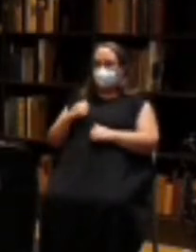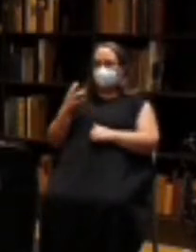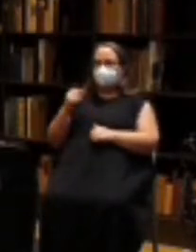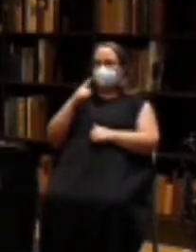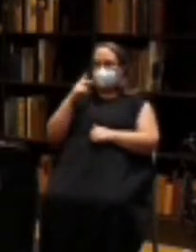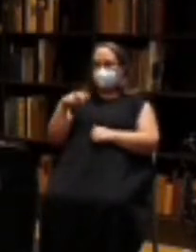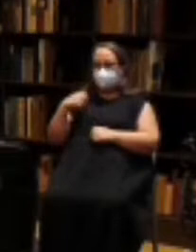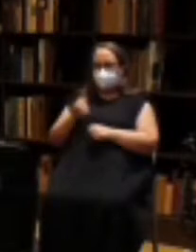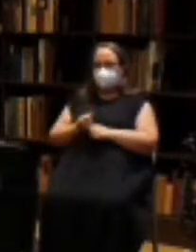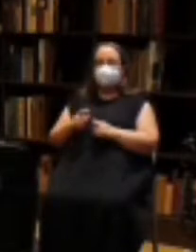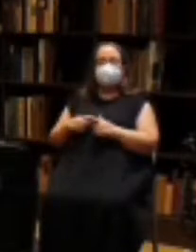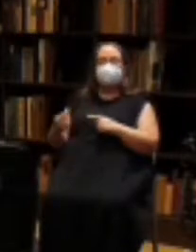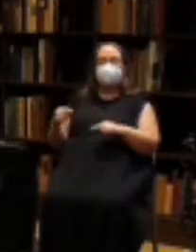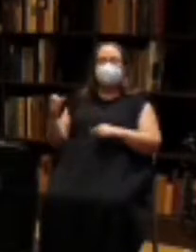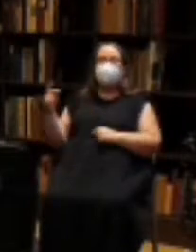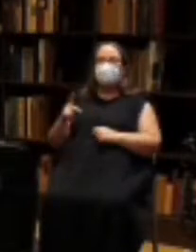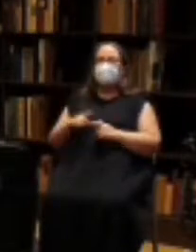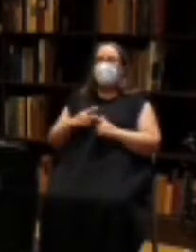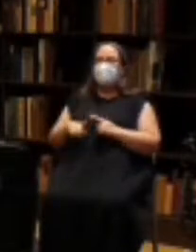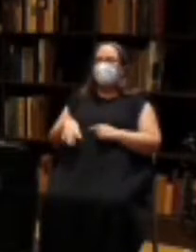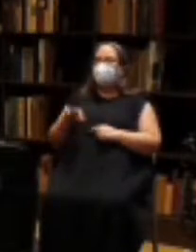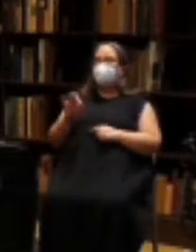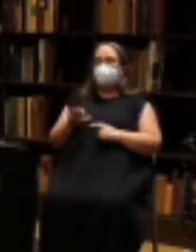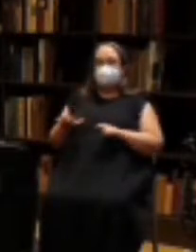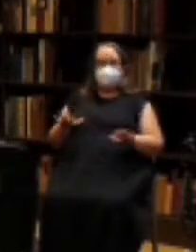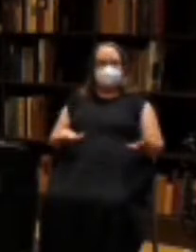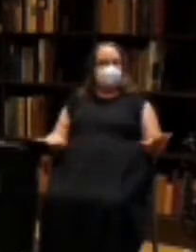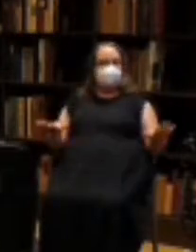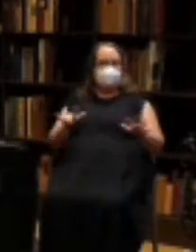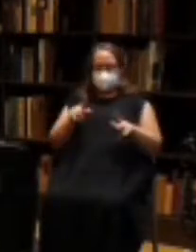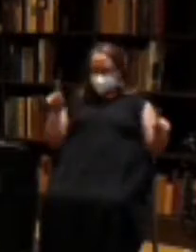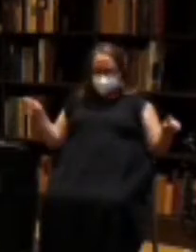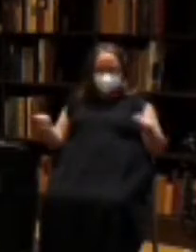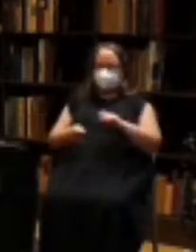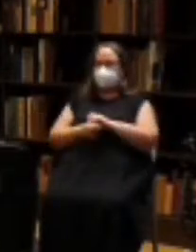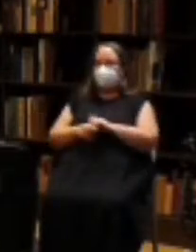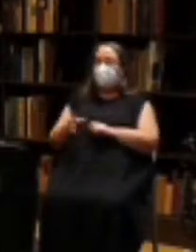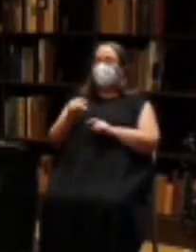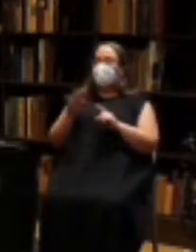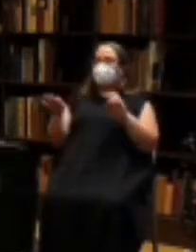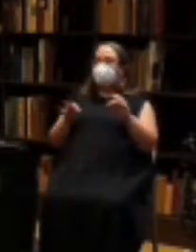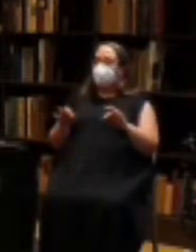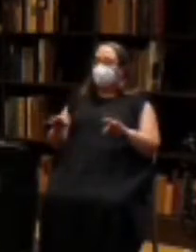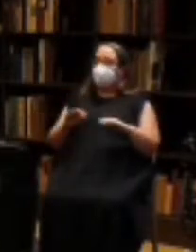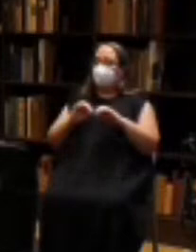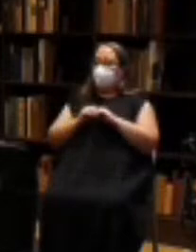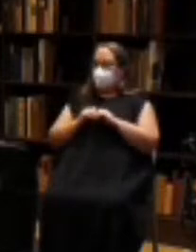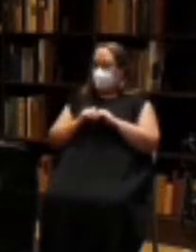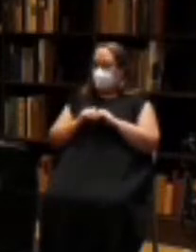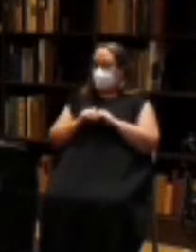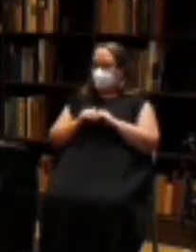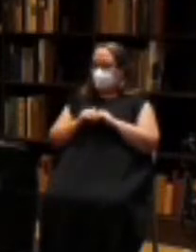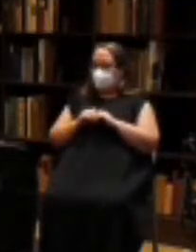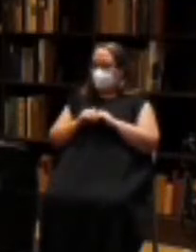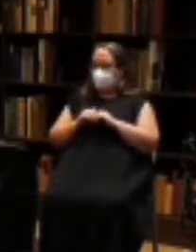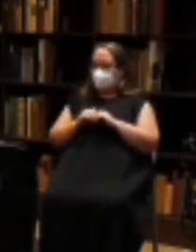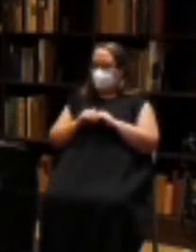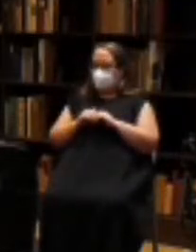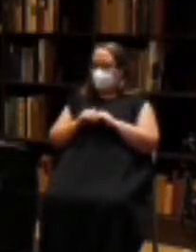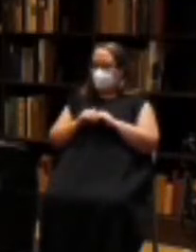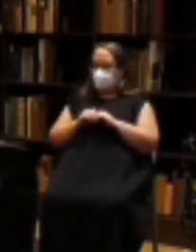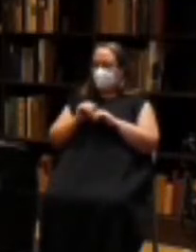for 2 years, he comes back and he finds his neighborhood completely changed. And he describes how, like, things